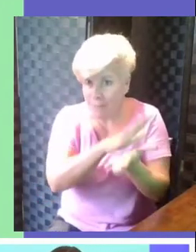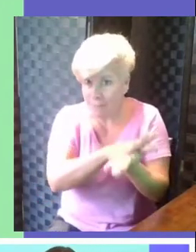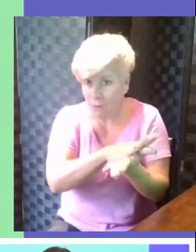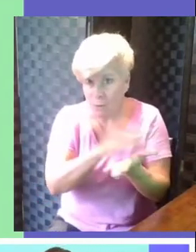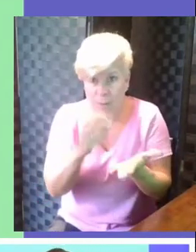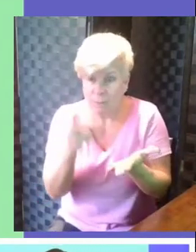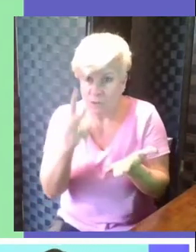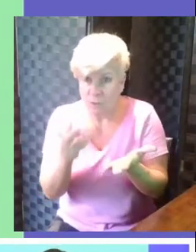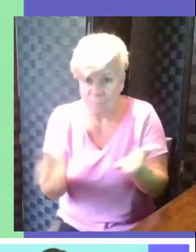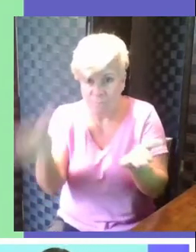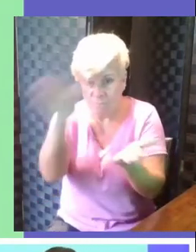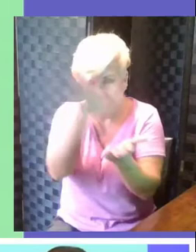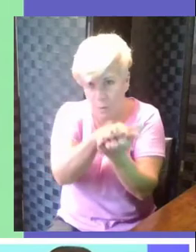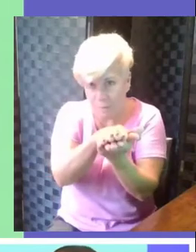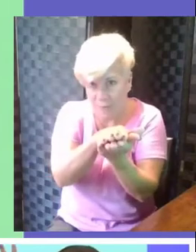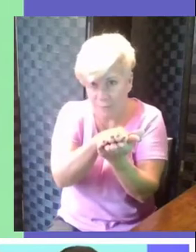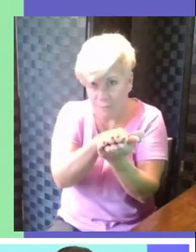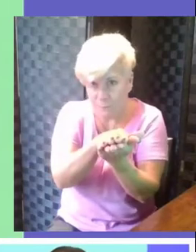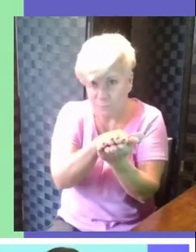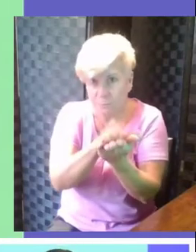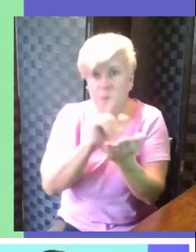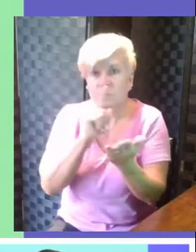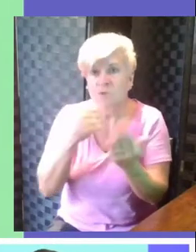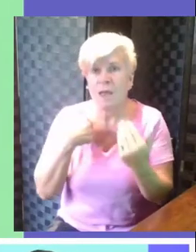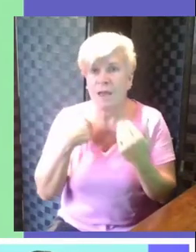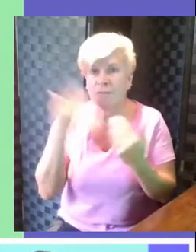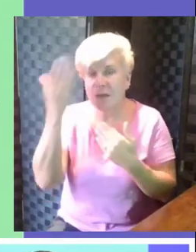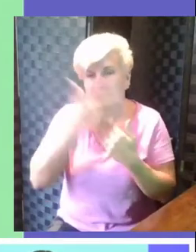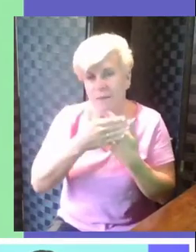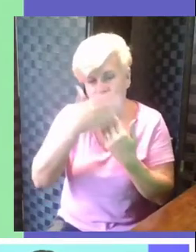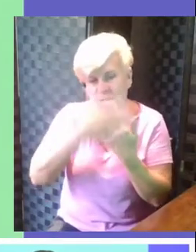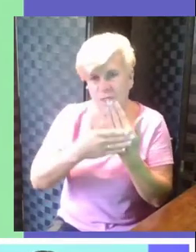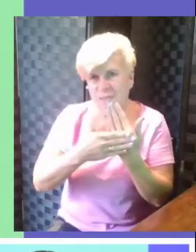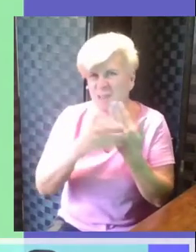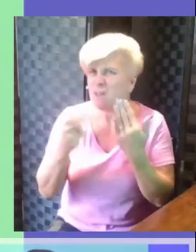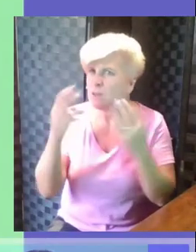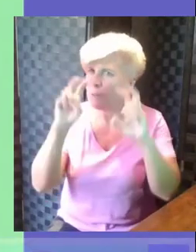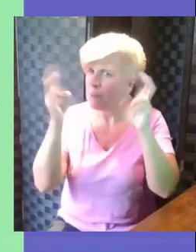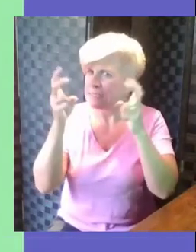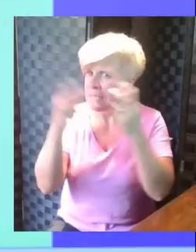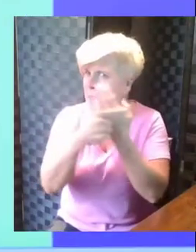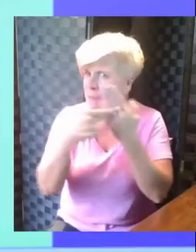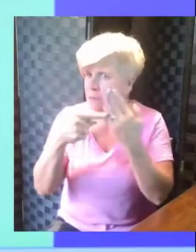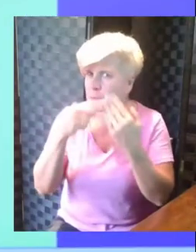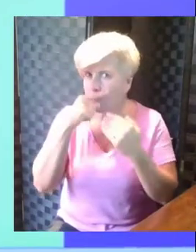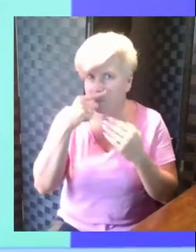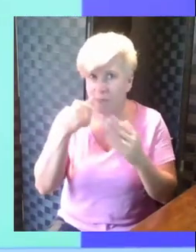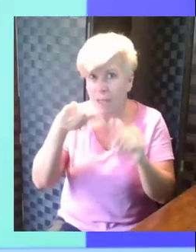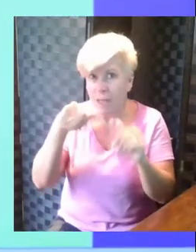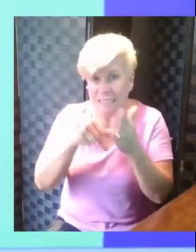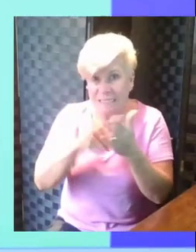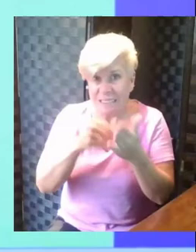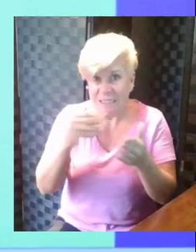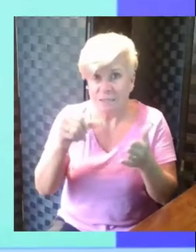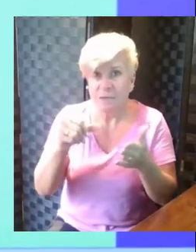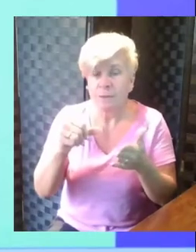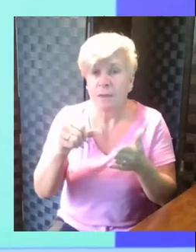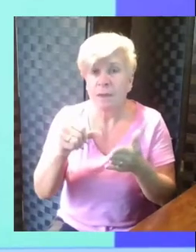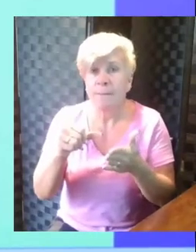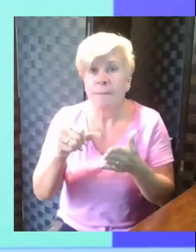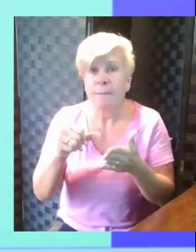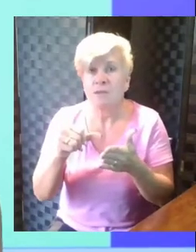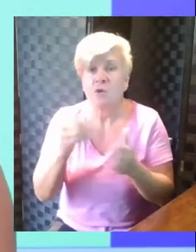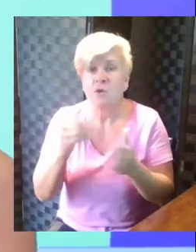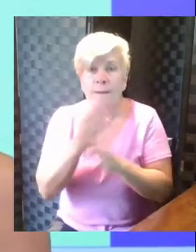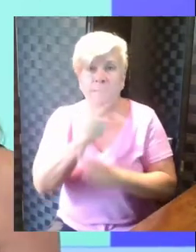or two, you're going to fold them in half. Make sure you've got a cover. Give your story a name. And on each page, you want your main character